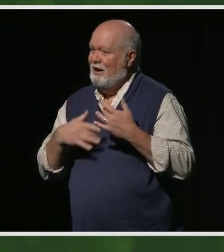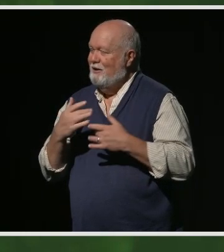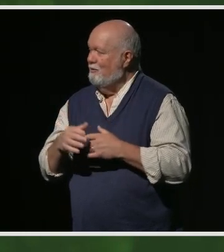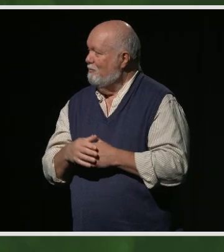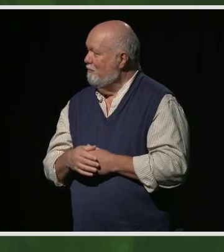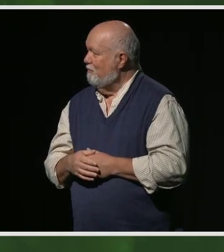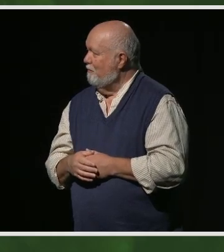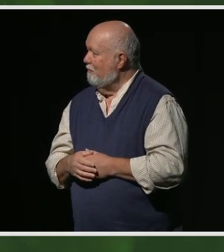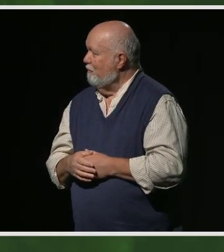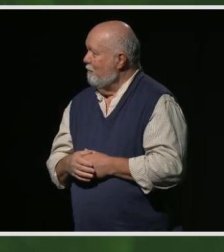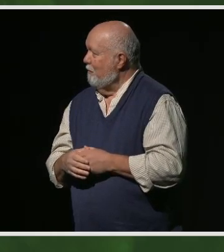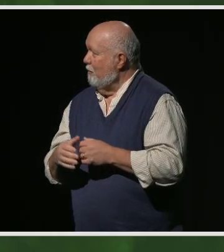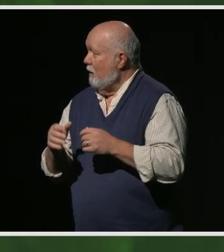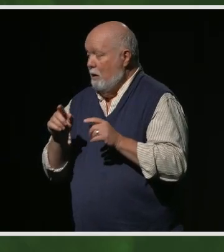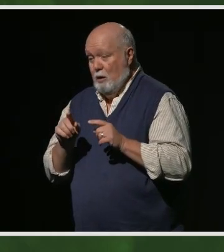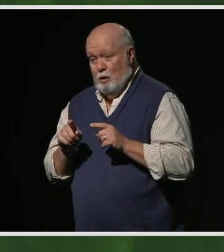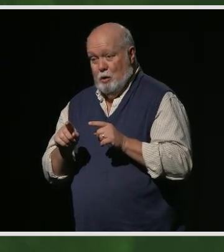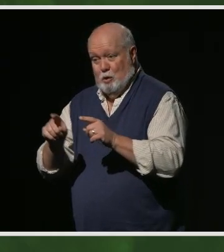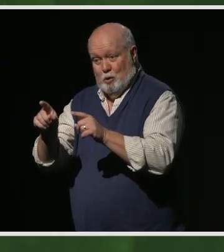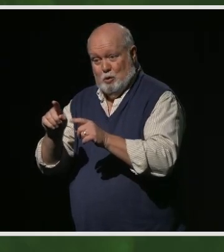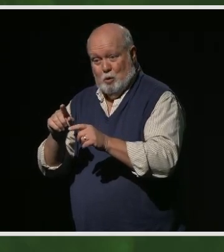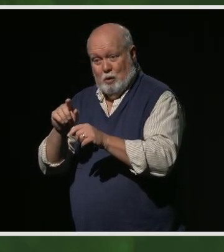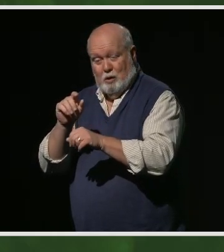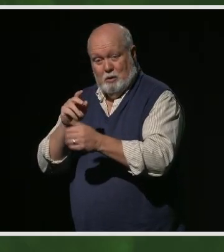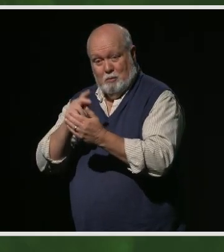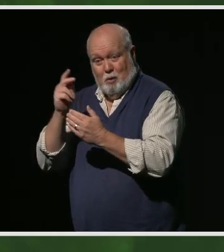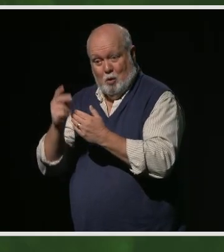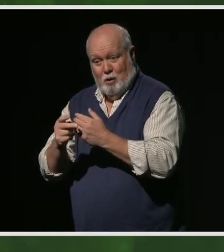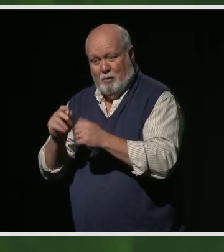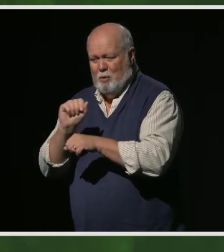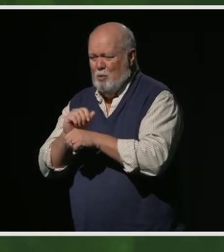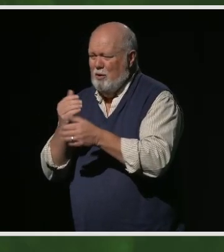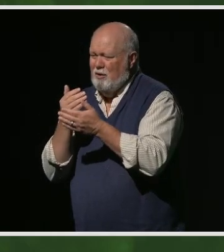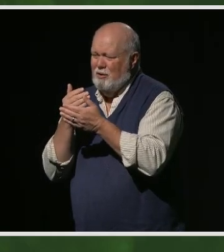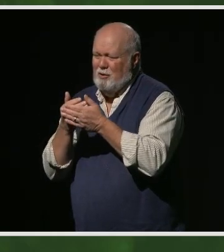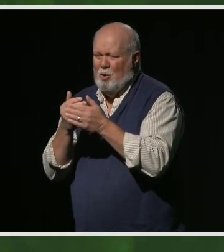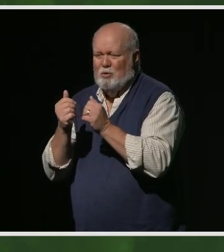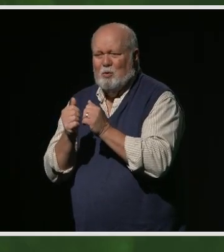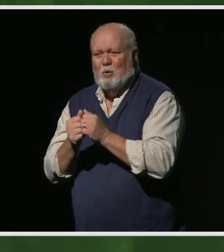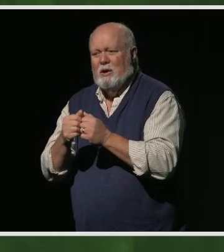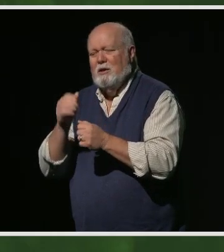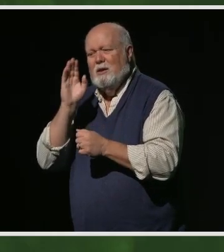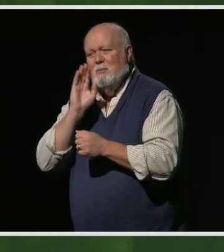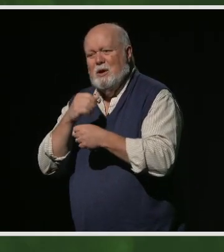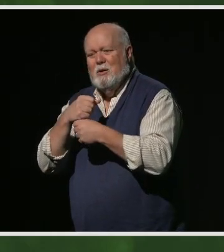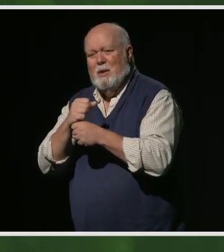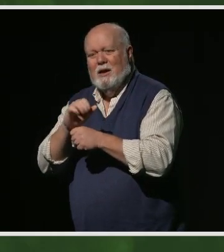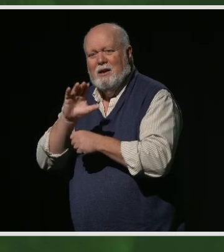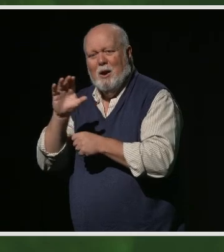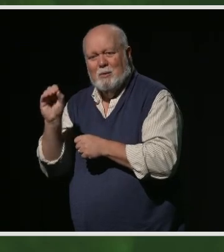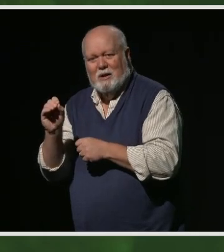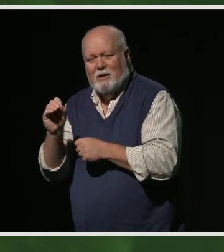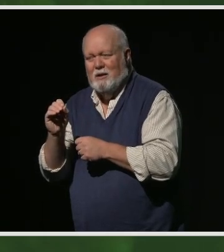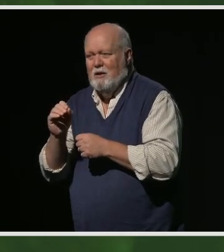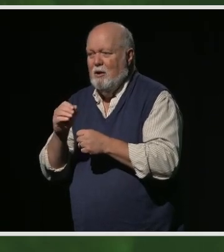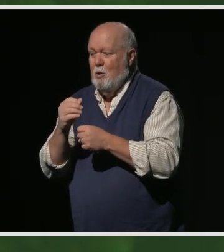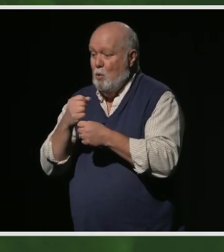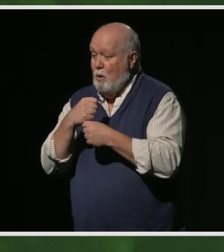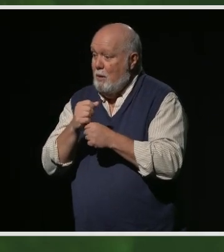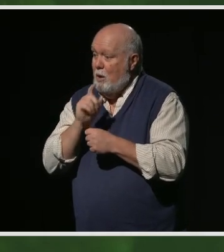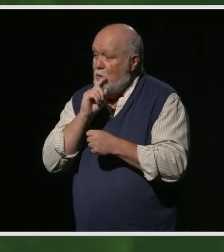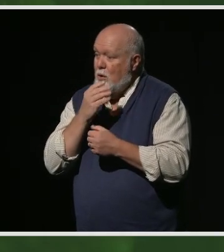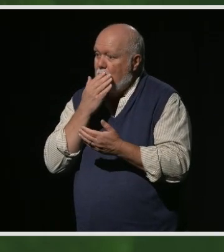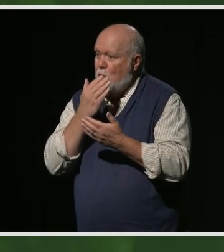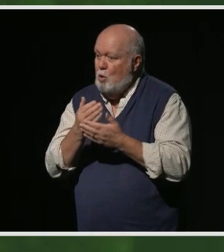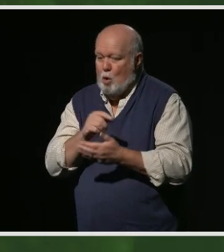During this program, we worked closely with AB InBev. They sent us spent grain and yeast. We were able to make high quality pigments and inks, and they're